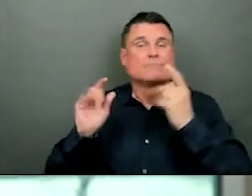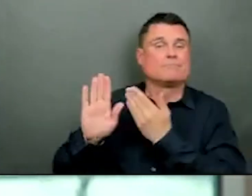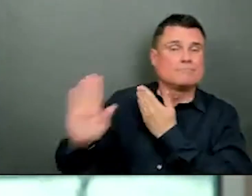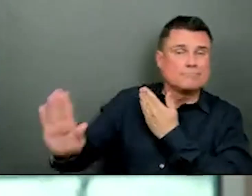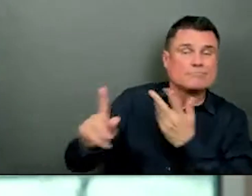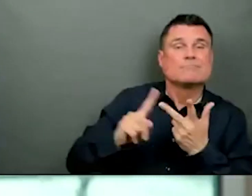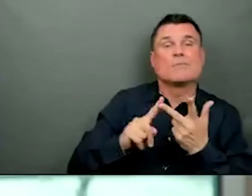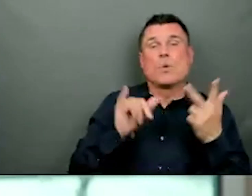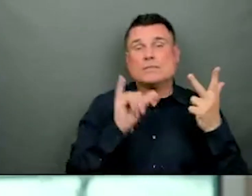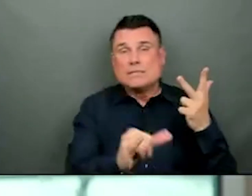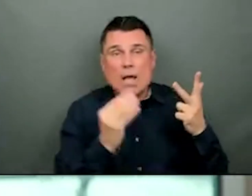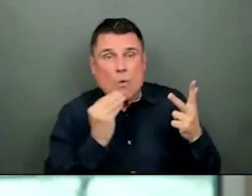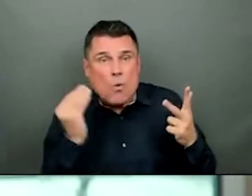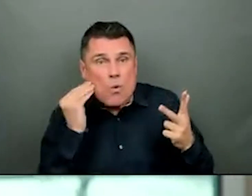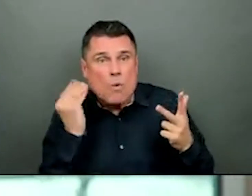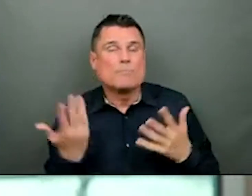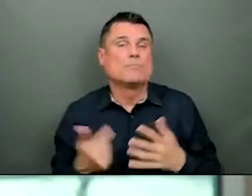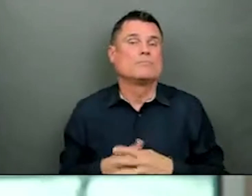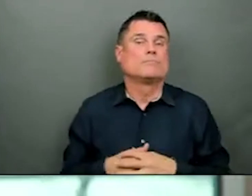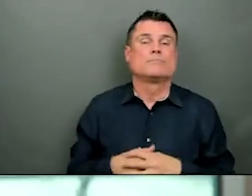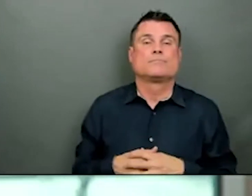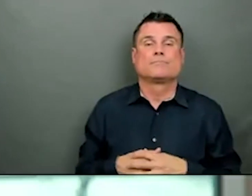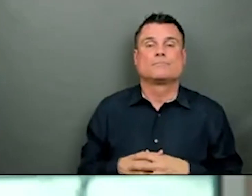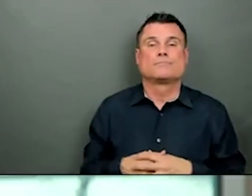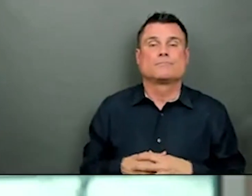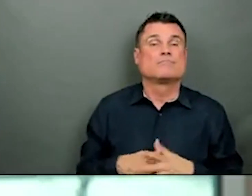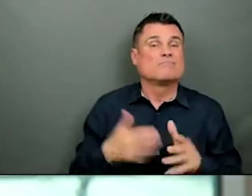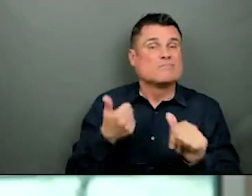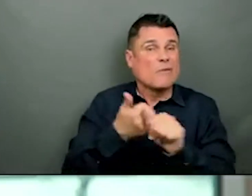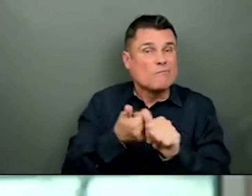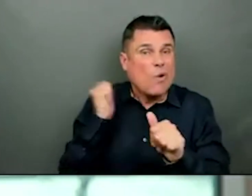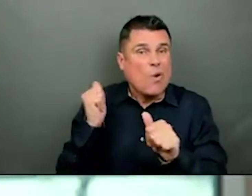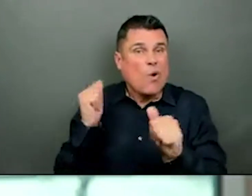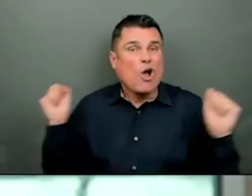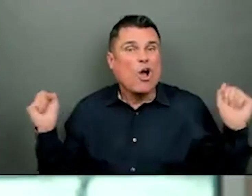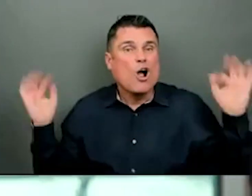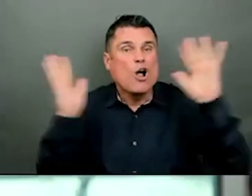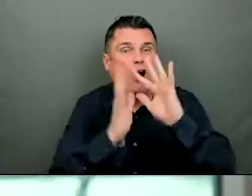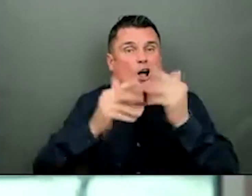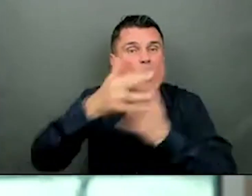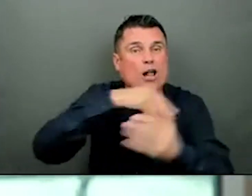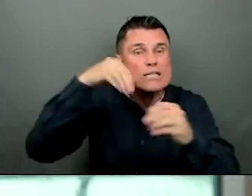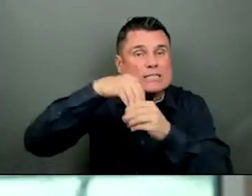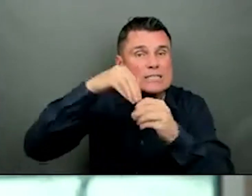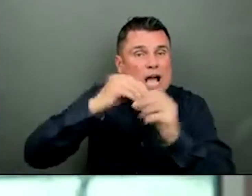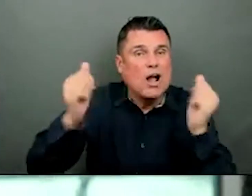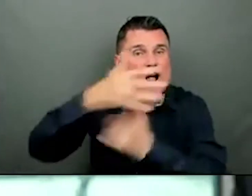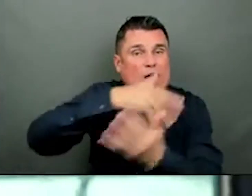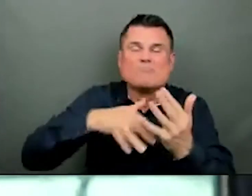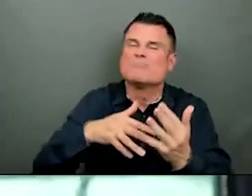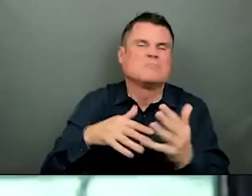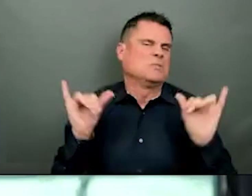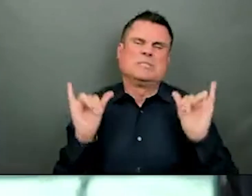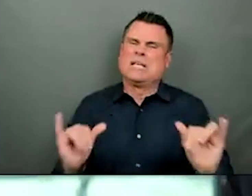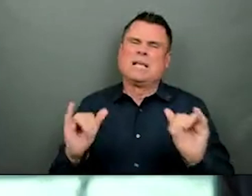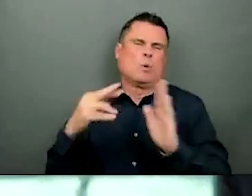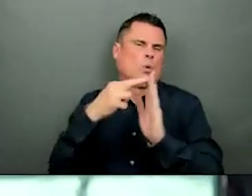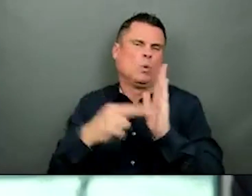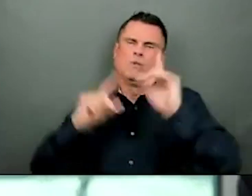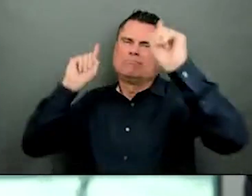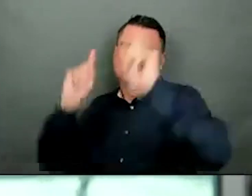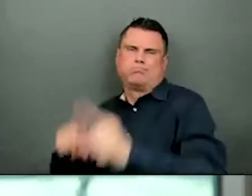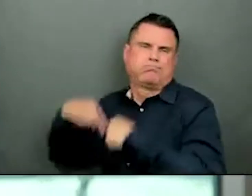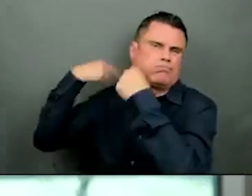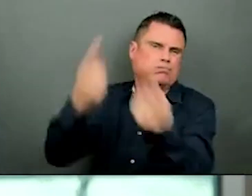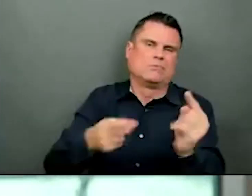and thankfully what we found was that there was not transmission in the schools for the most part. So that's good news. We are